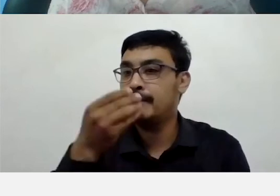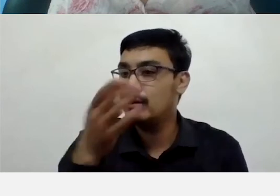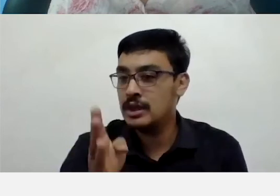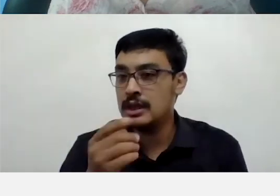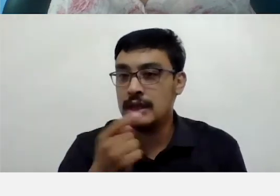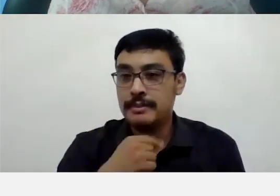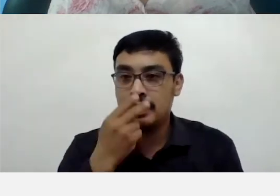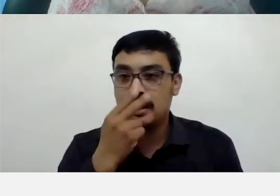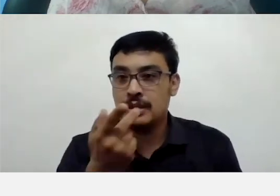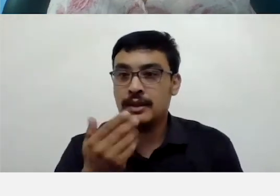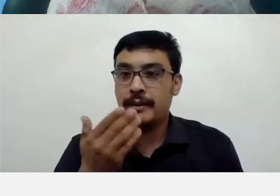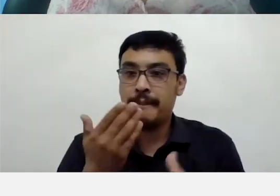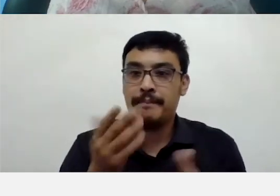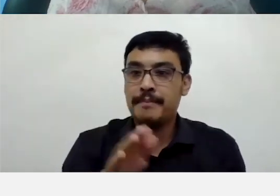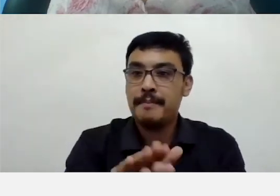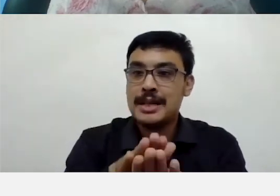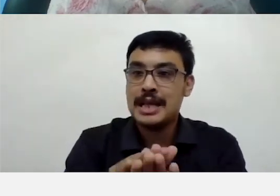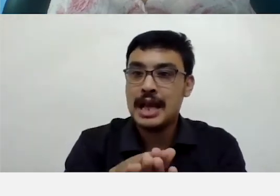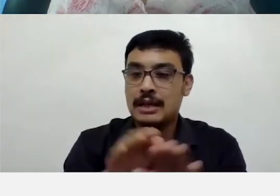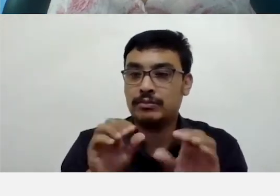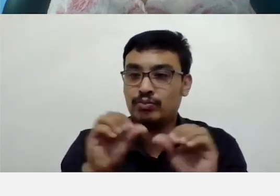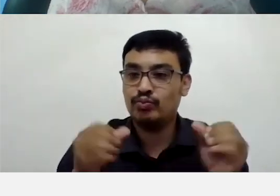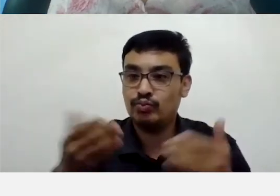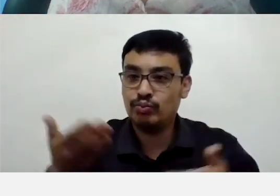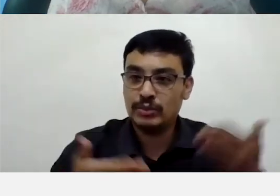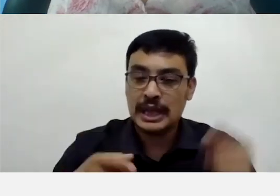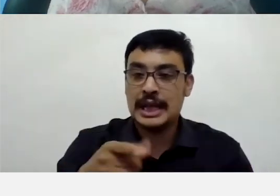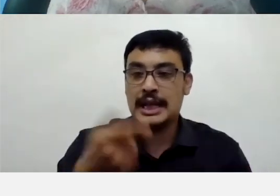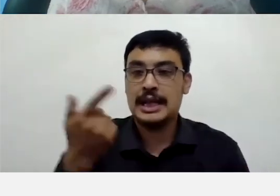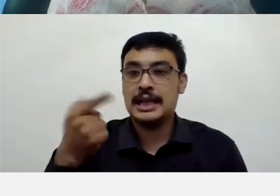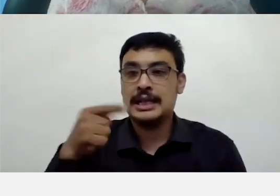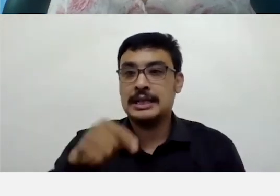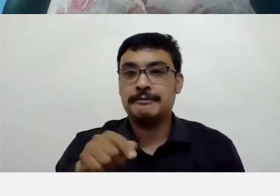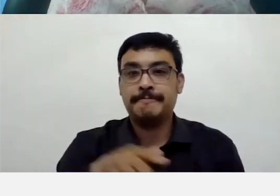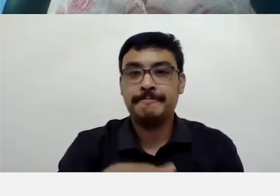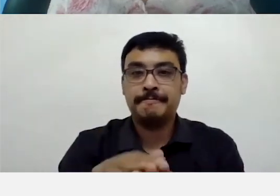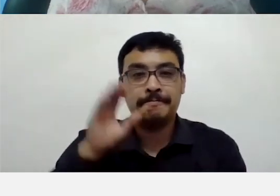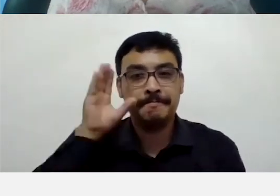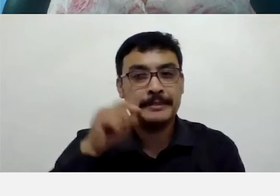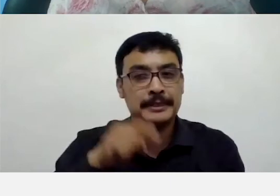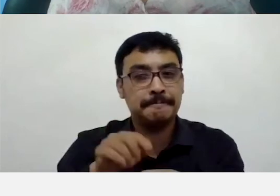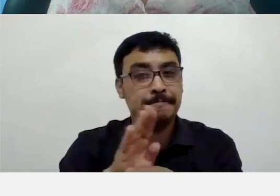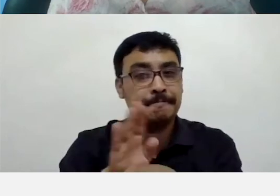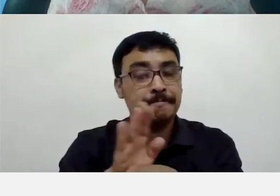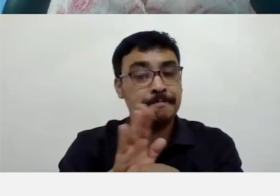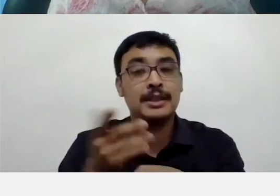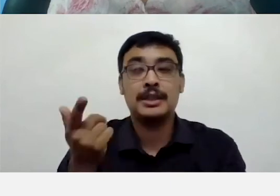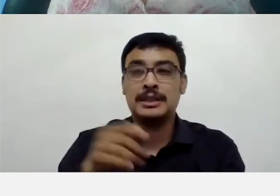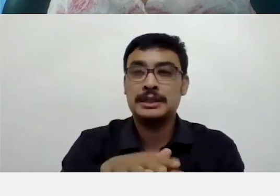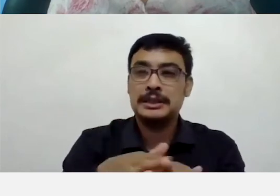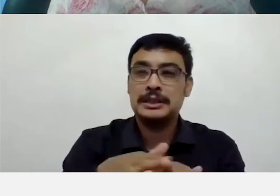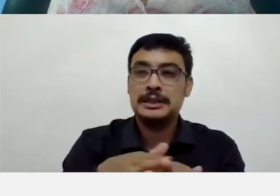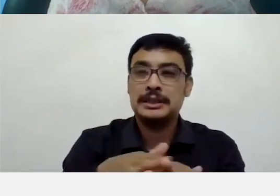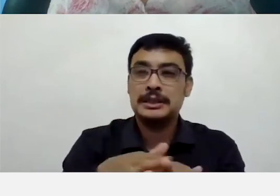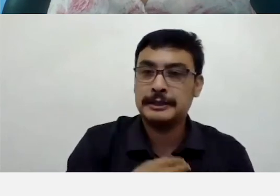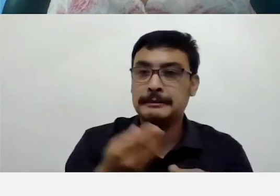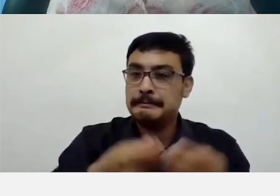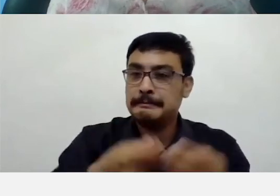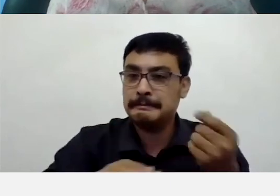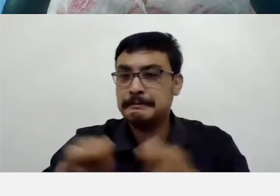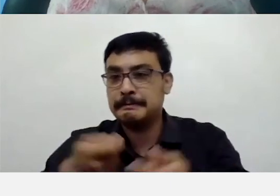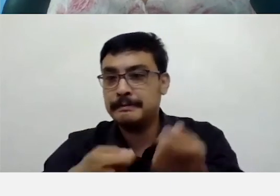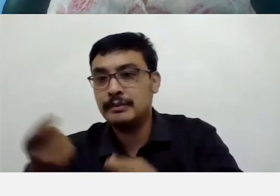fish market as well. Evening time is a much busier time. In that time, you can see lots of people are buying and selling